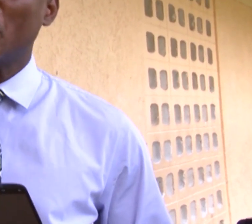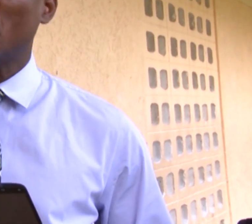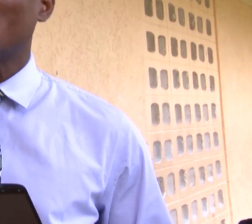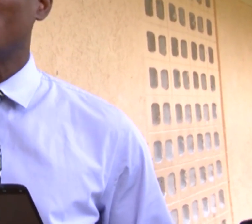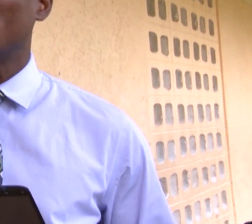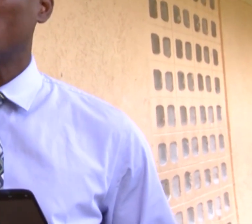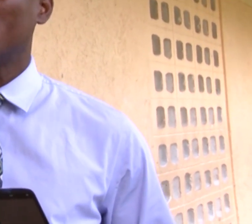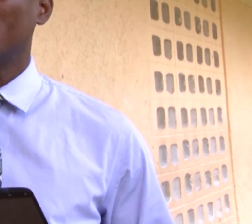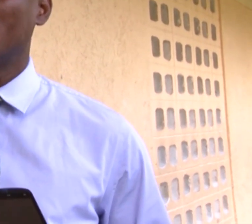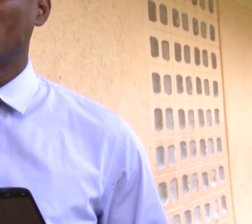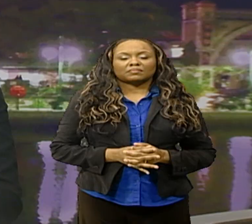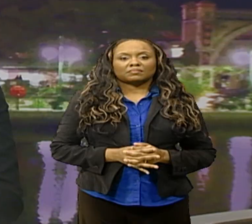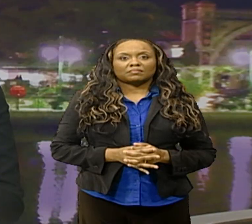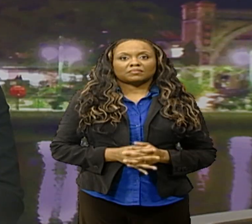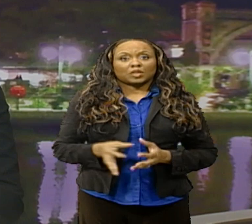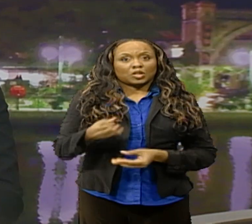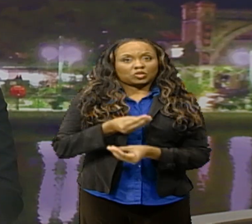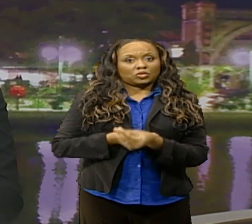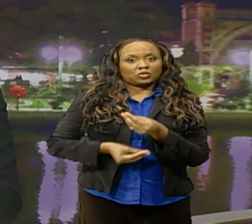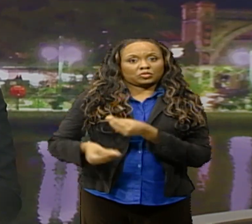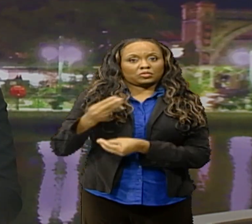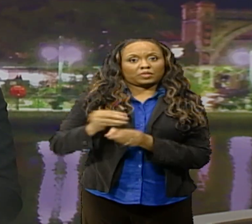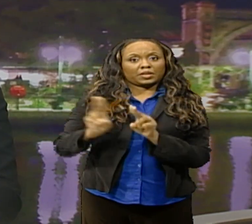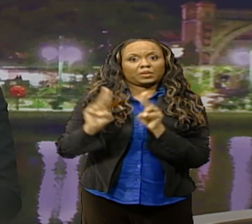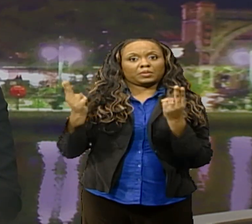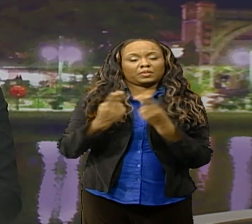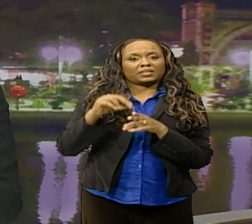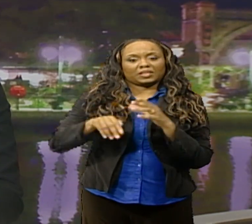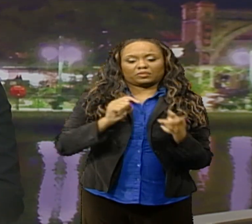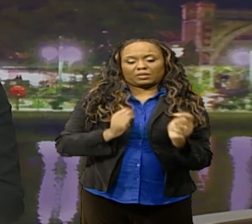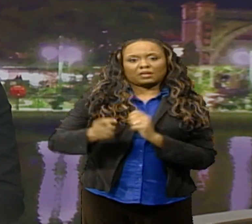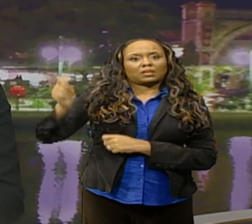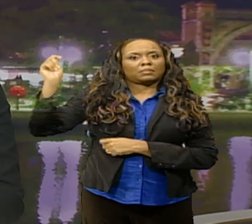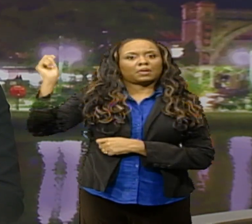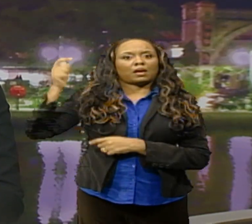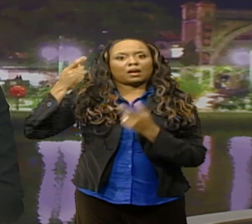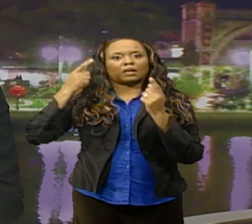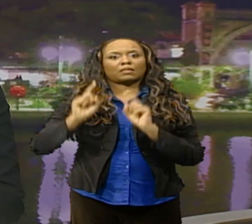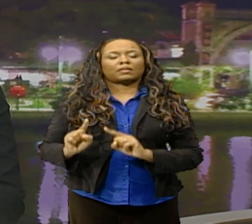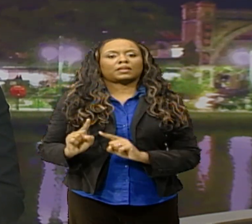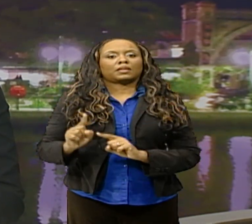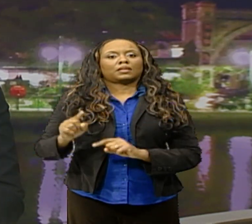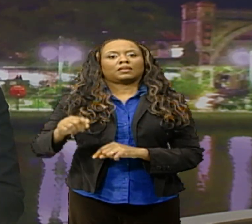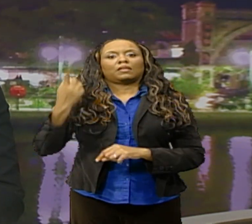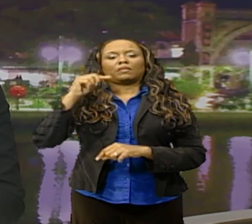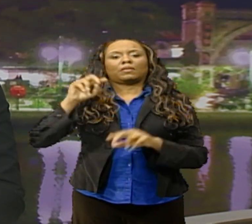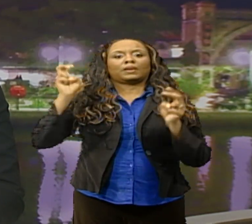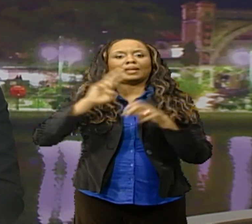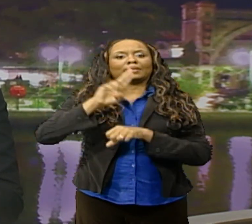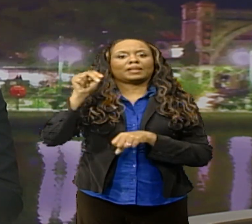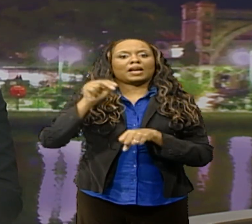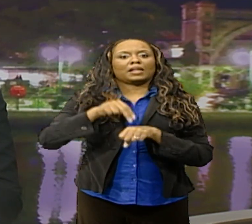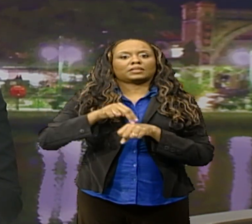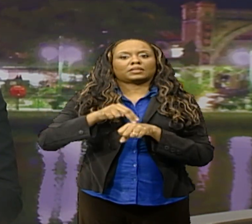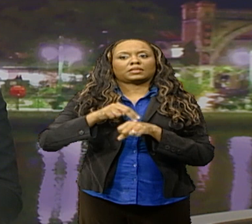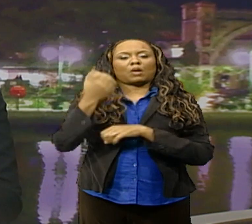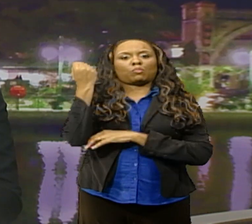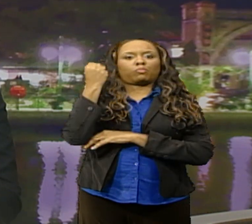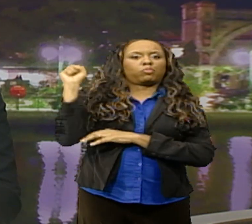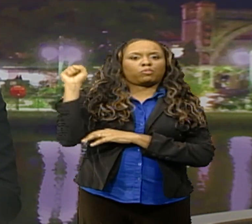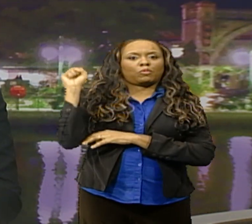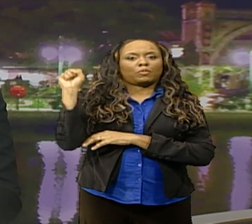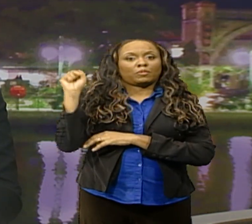work through the school. Trade unions in Trinidad and Tobago have agreed on a national shutdown in protest of the